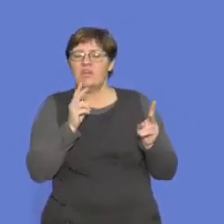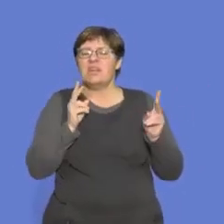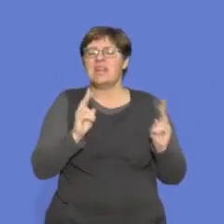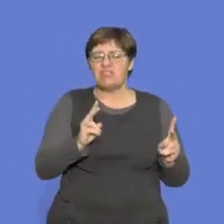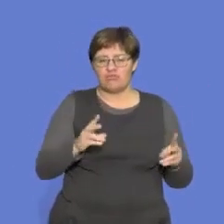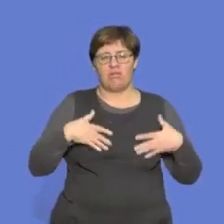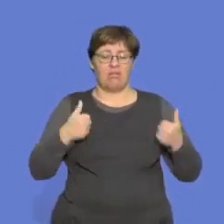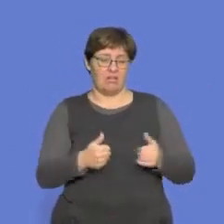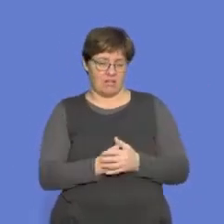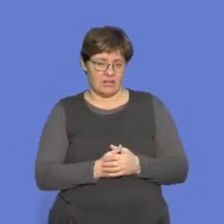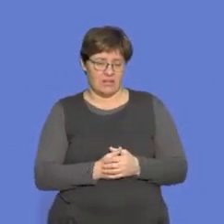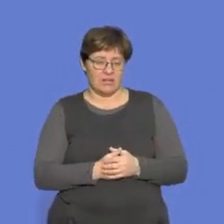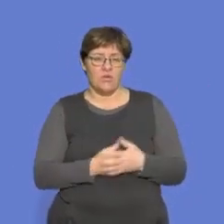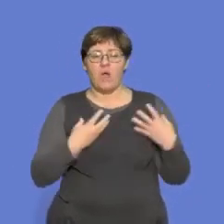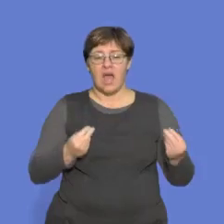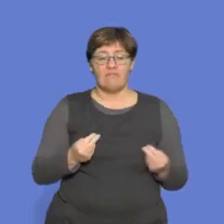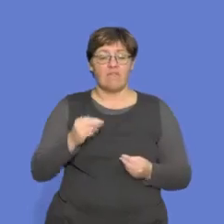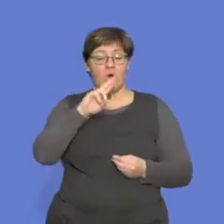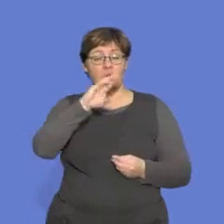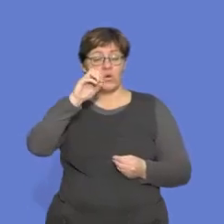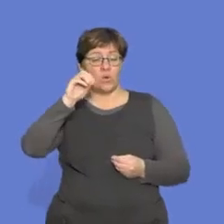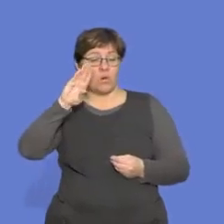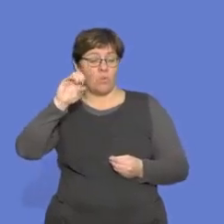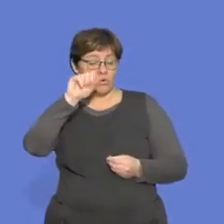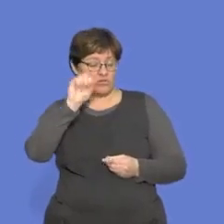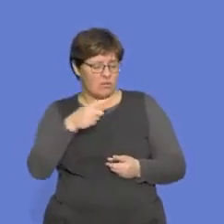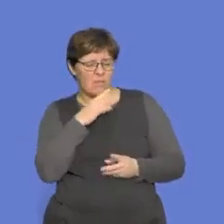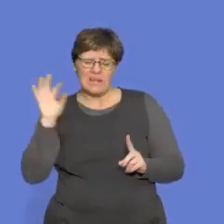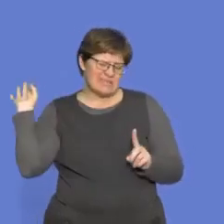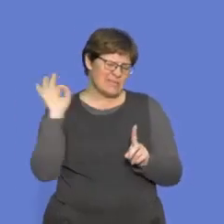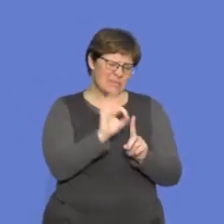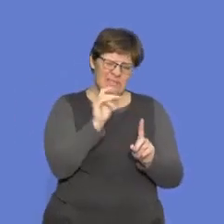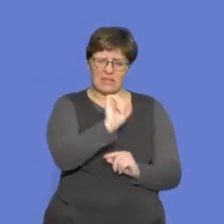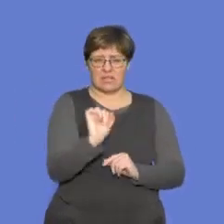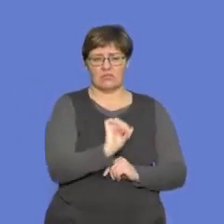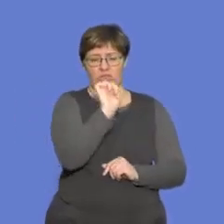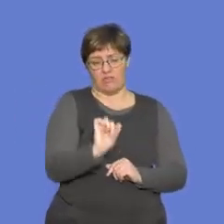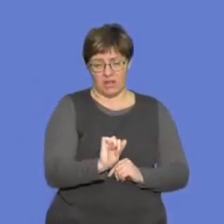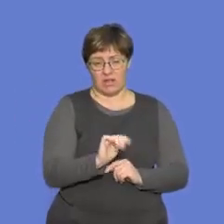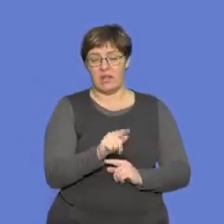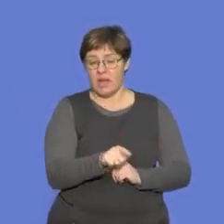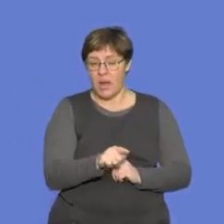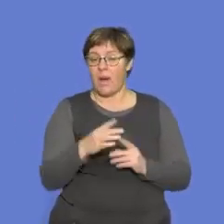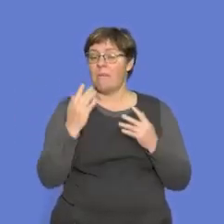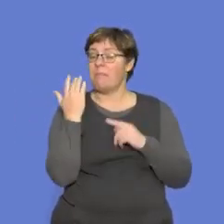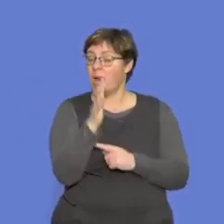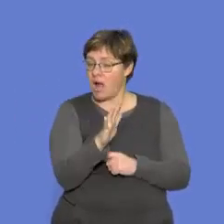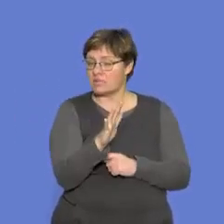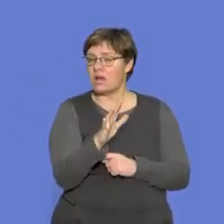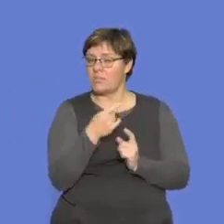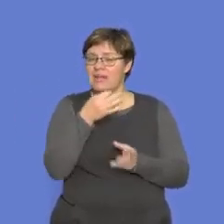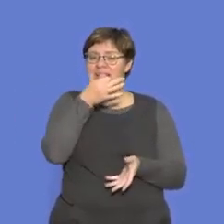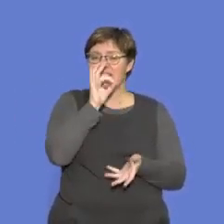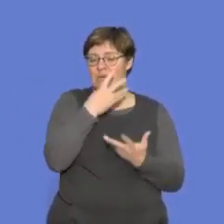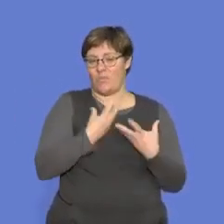got rooibos, which is unique to South Africa, and that is an example of a plant that is unique in the teas that we have. Again, losing